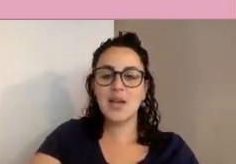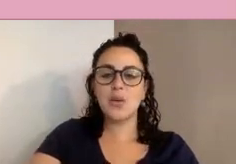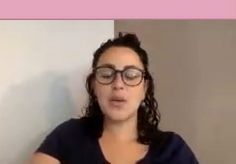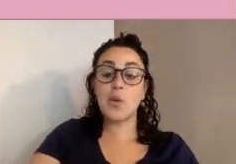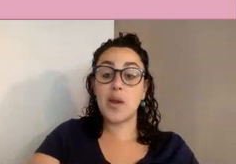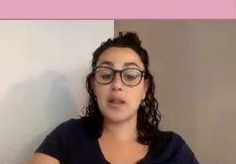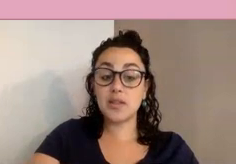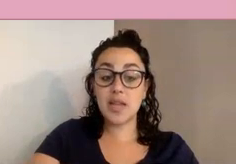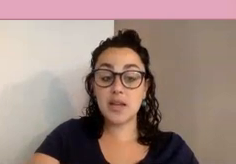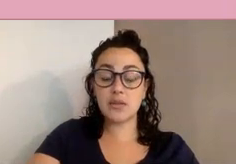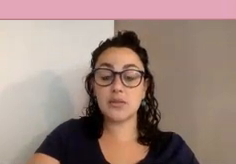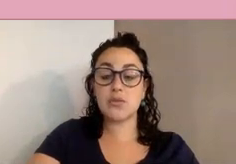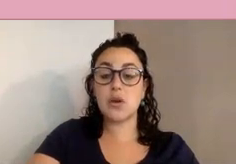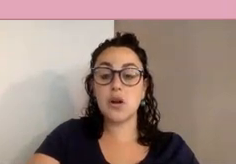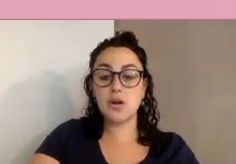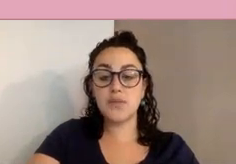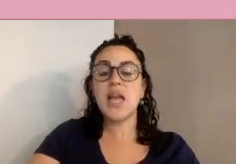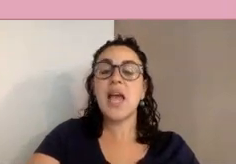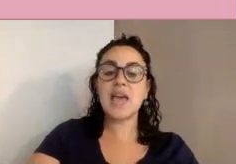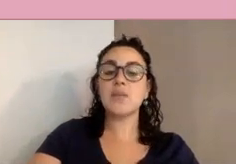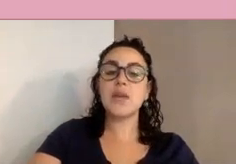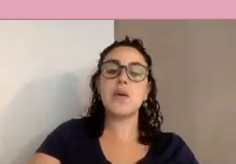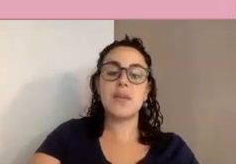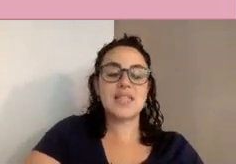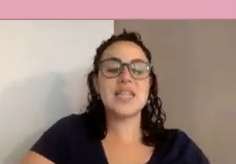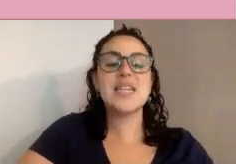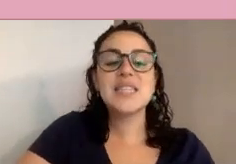S. We know what it looks like, those two curves,